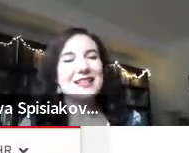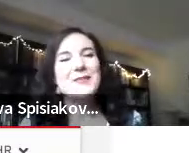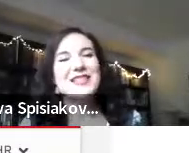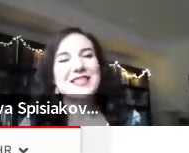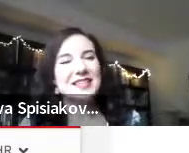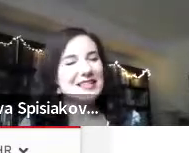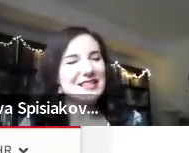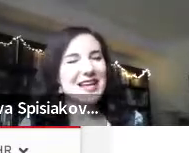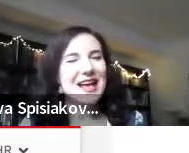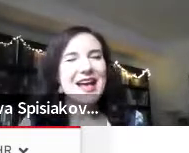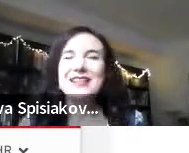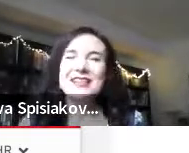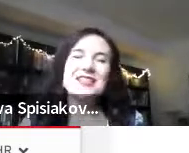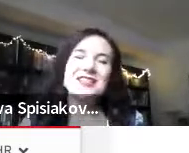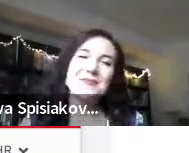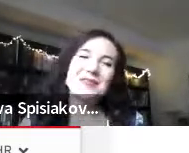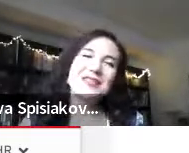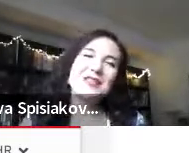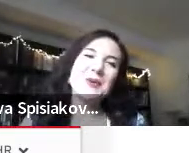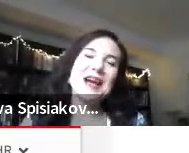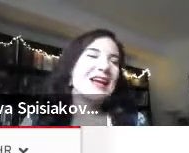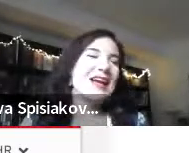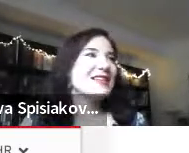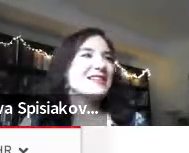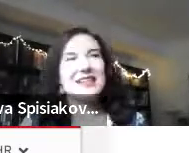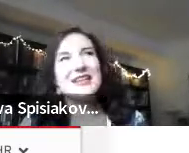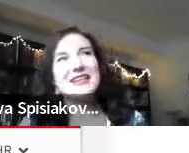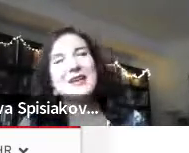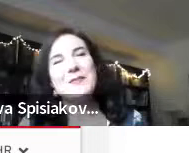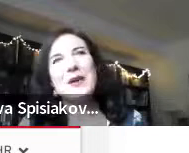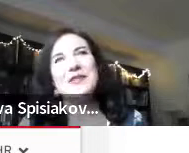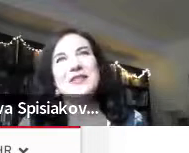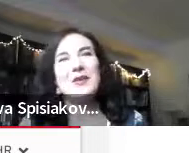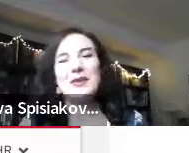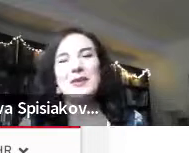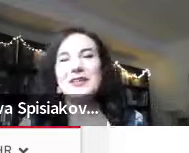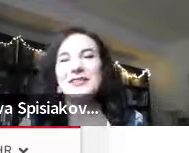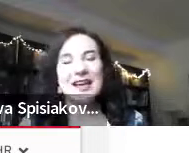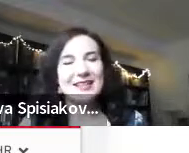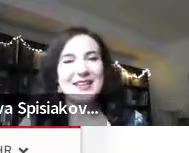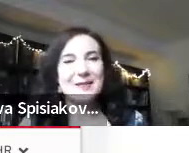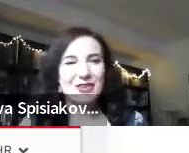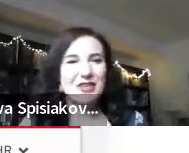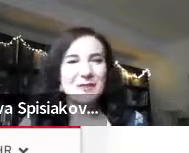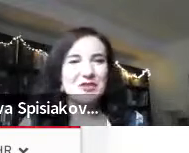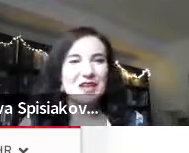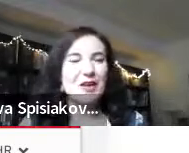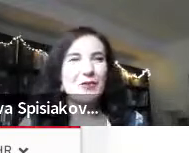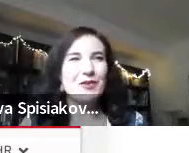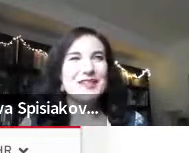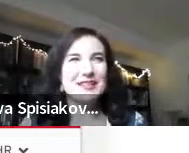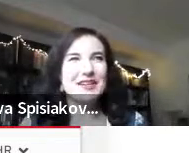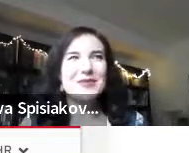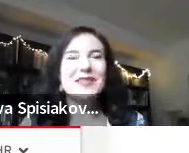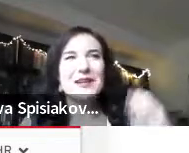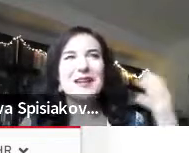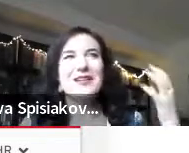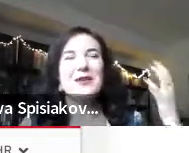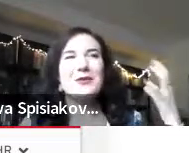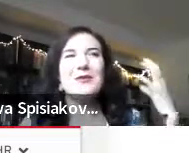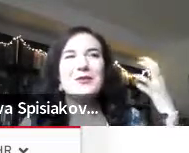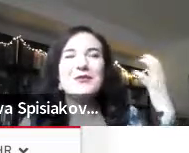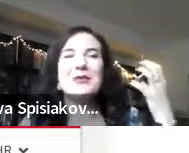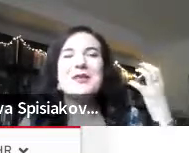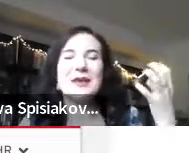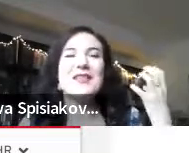inhalers as climate sinners. And there's just something so insidious about the whole Catholic imagery of a sinner, of